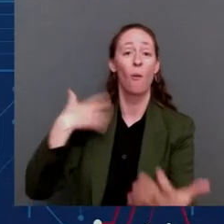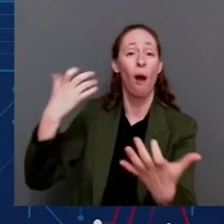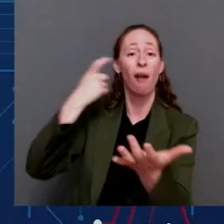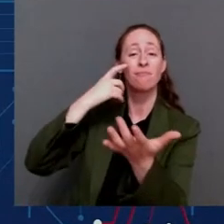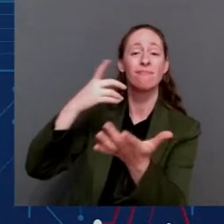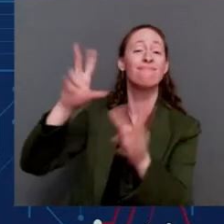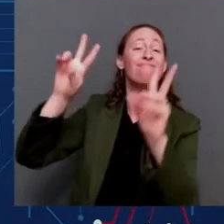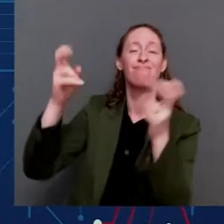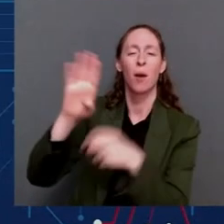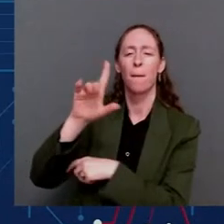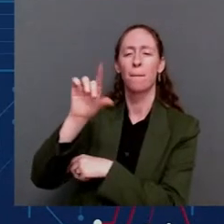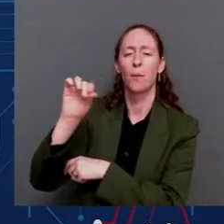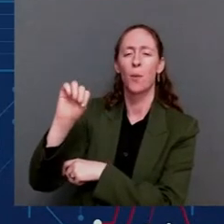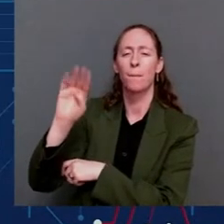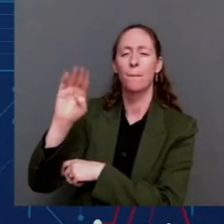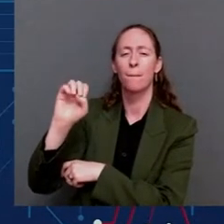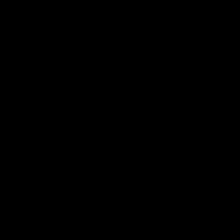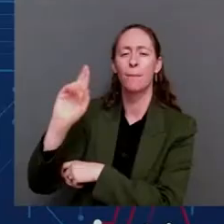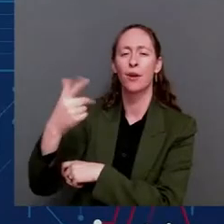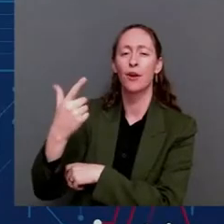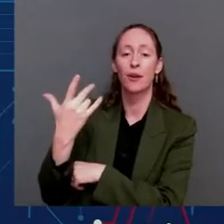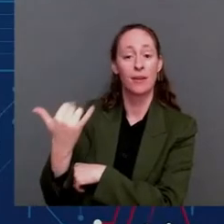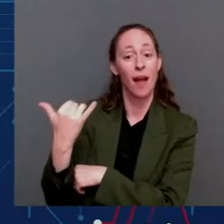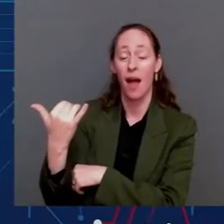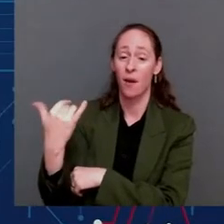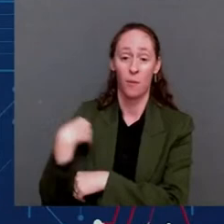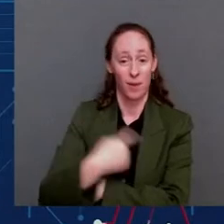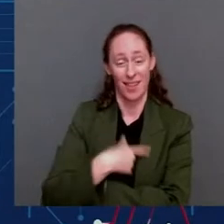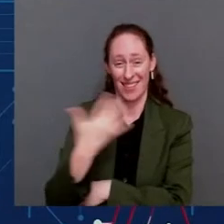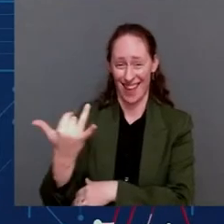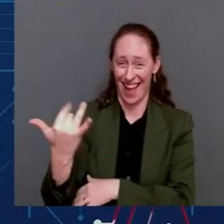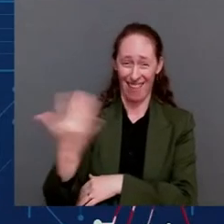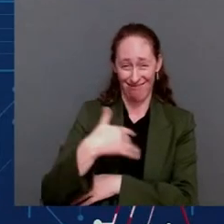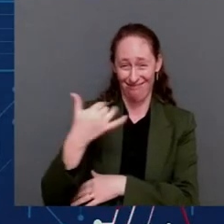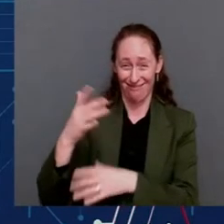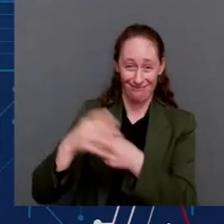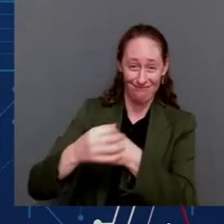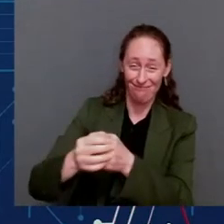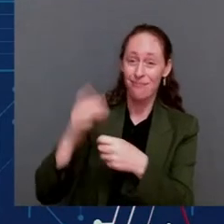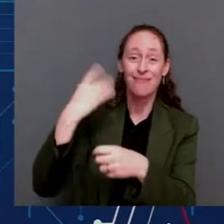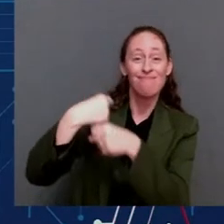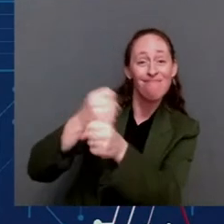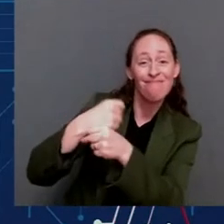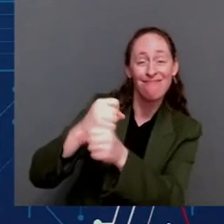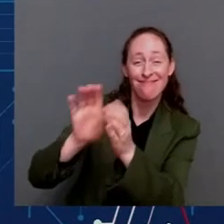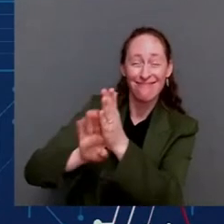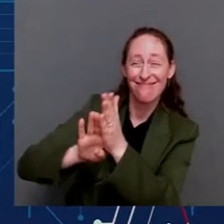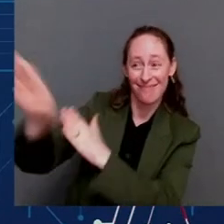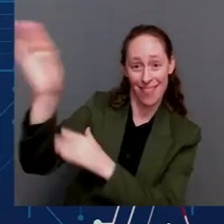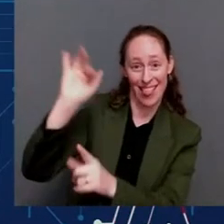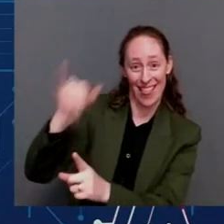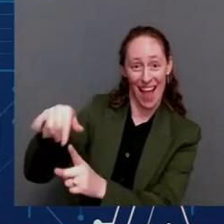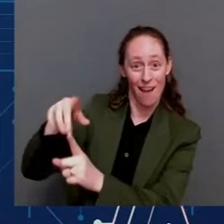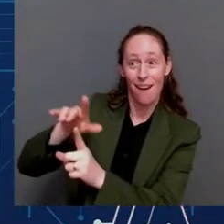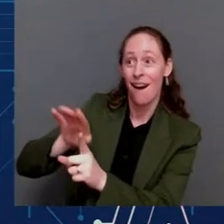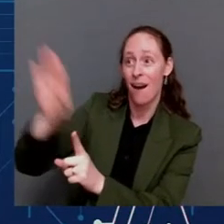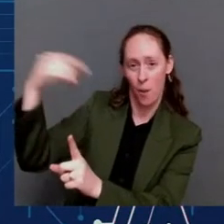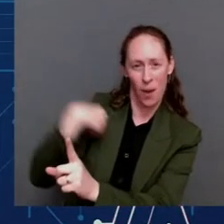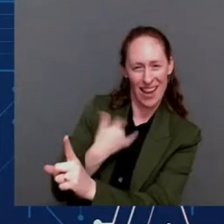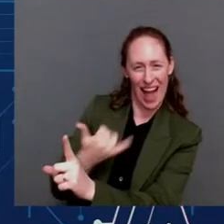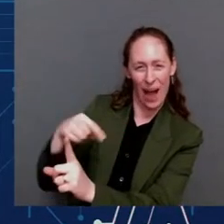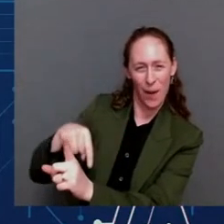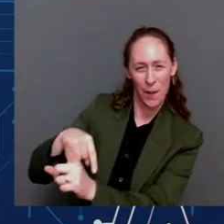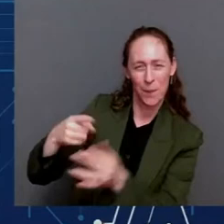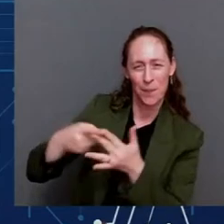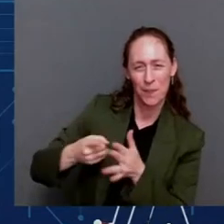we've announced a $7 billion investment from General Motors, creating and retaining 5,000 jobs building electric vehicles and batteries.